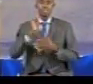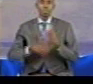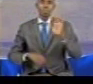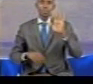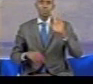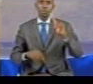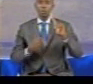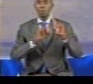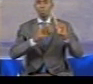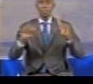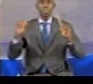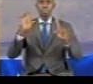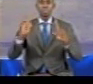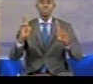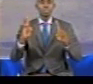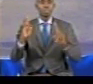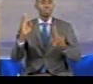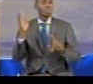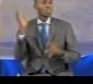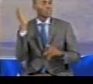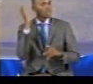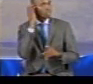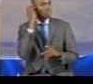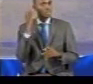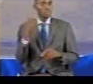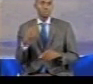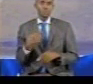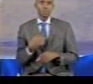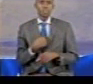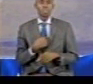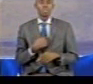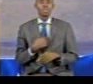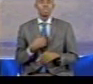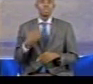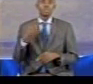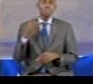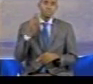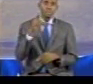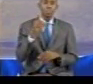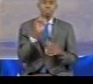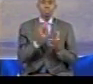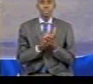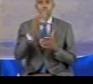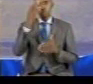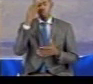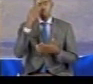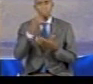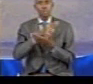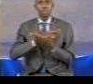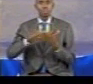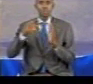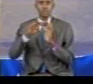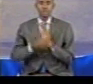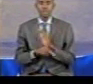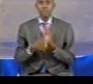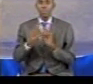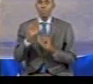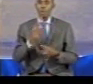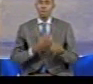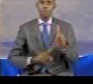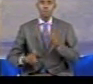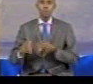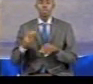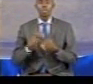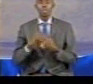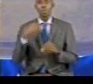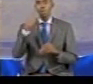7. Hearken unto me, ye that know righteousness, the people in whose